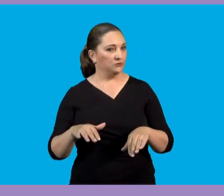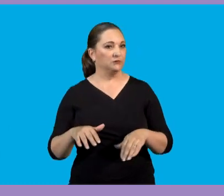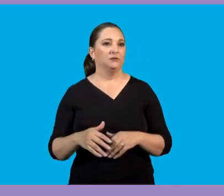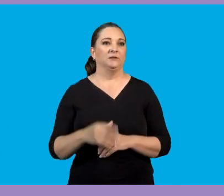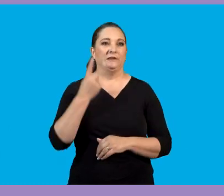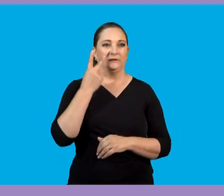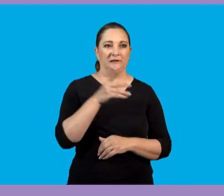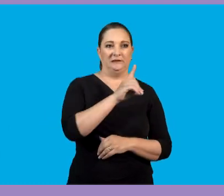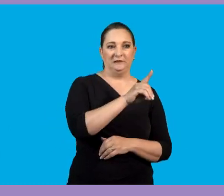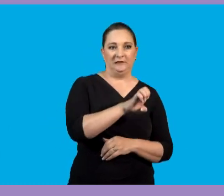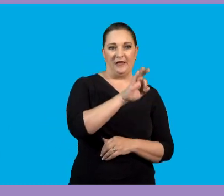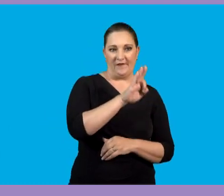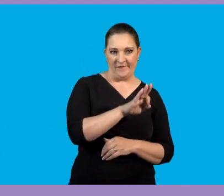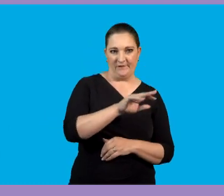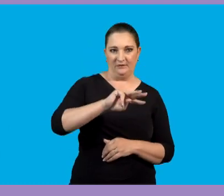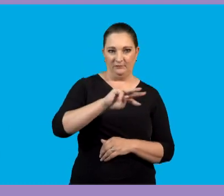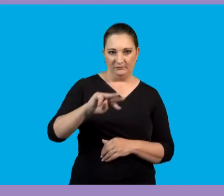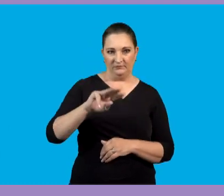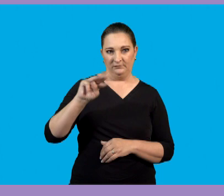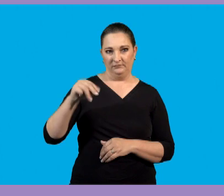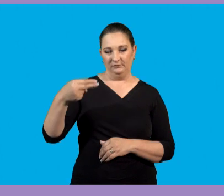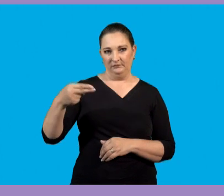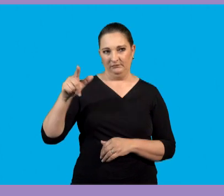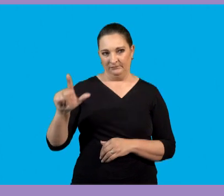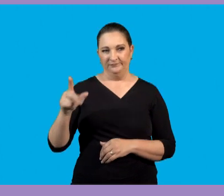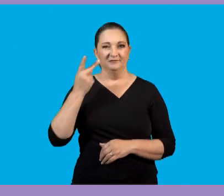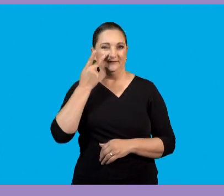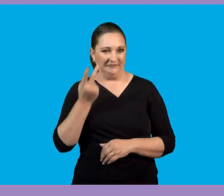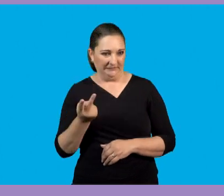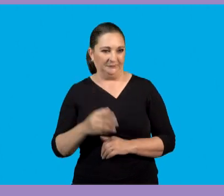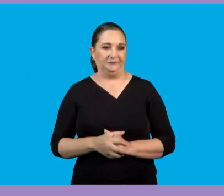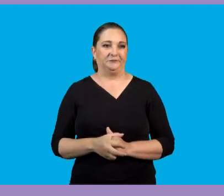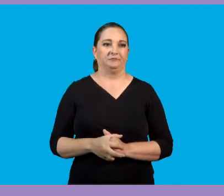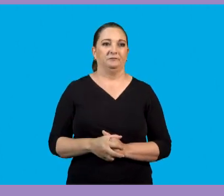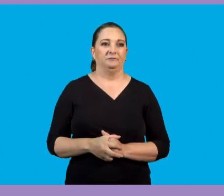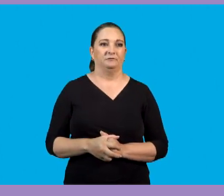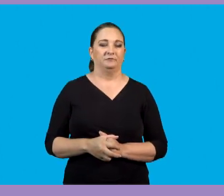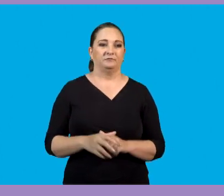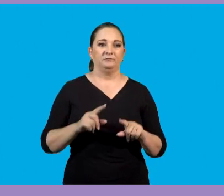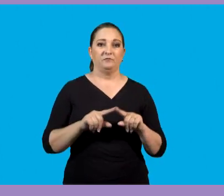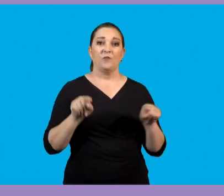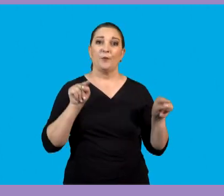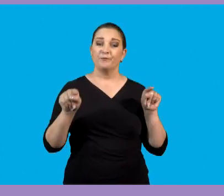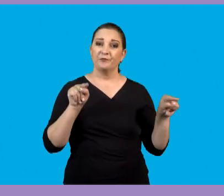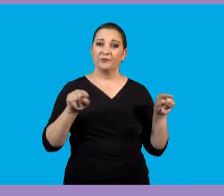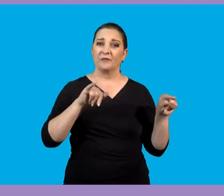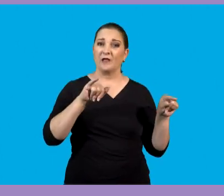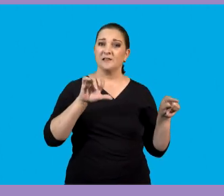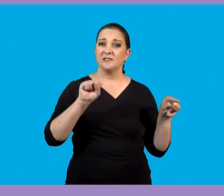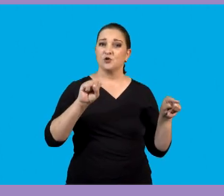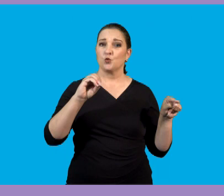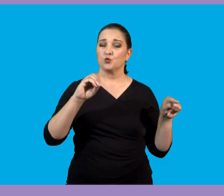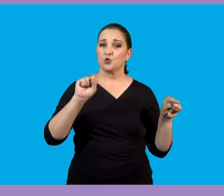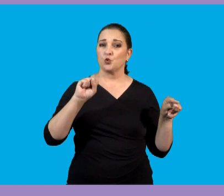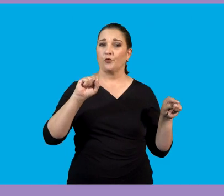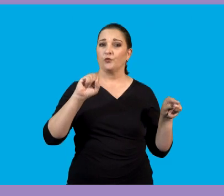triangle DEF is congruent to triangle MHL. Now, these are both isosceles triangles,